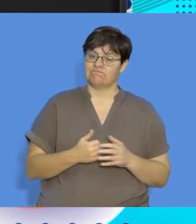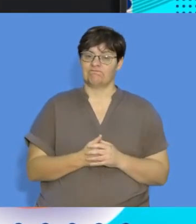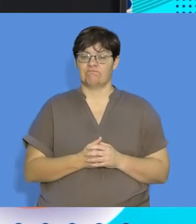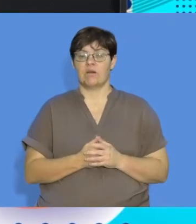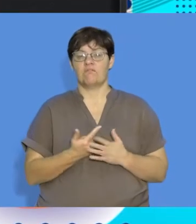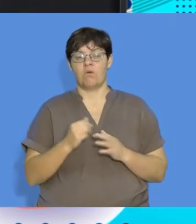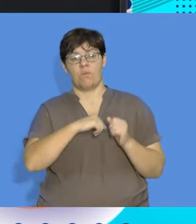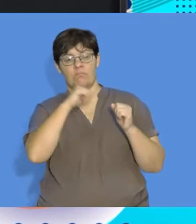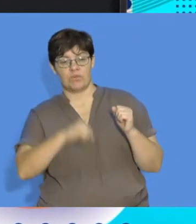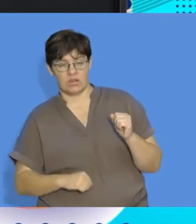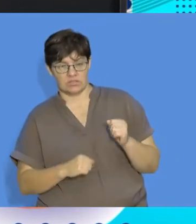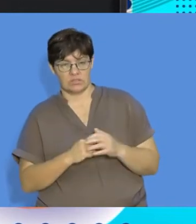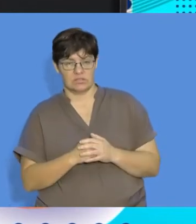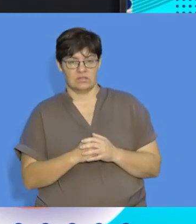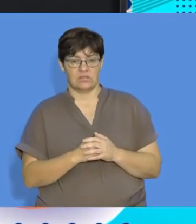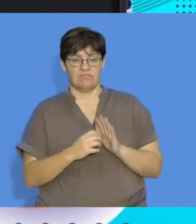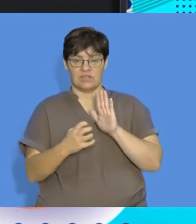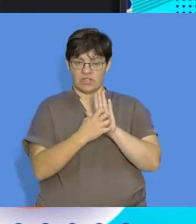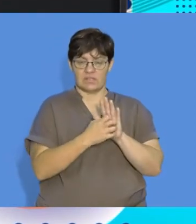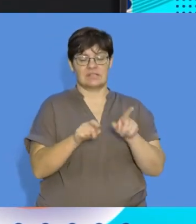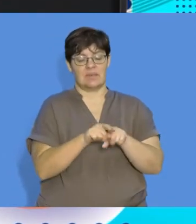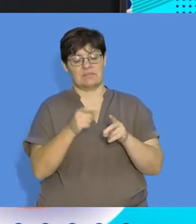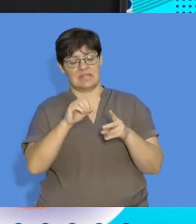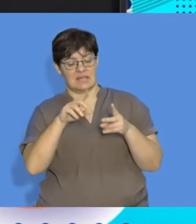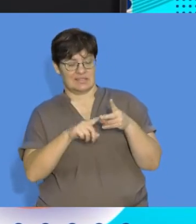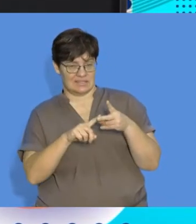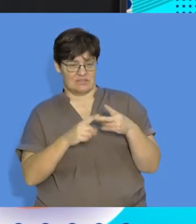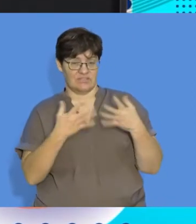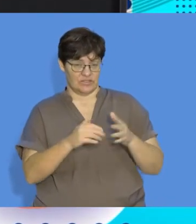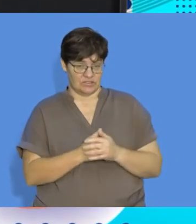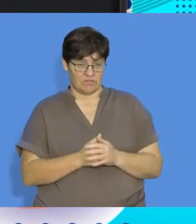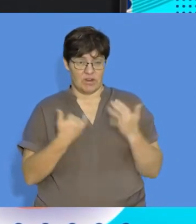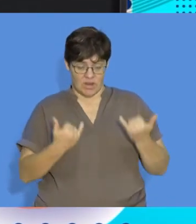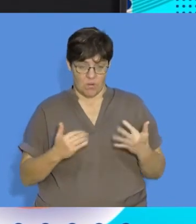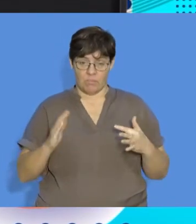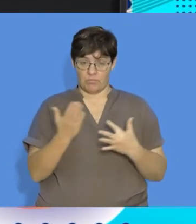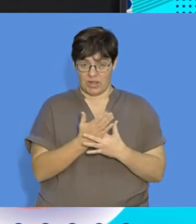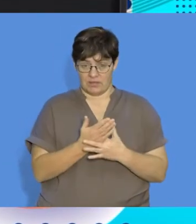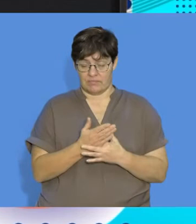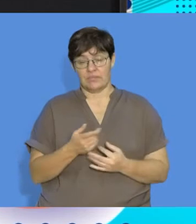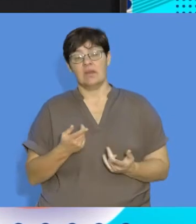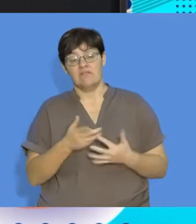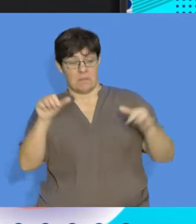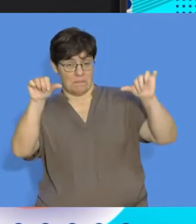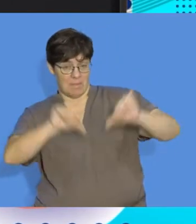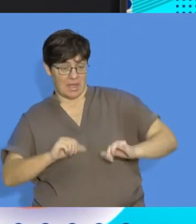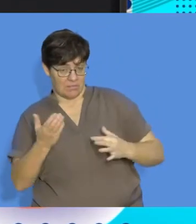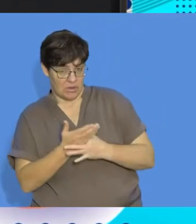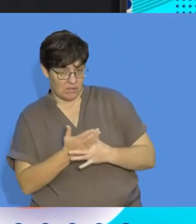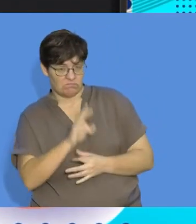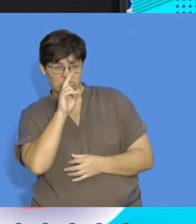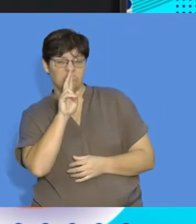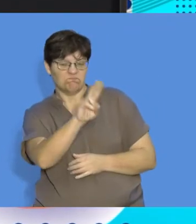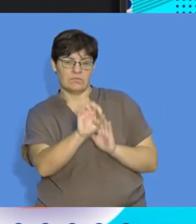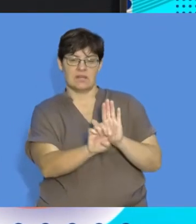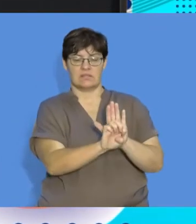the branched circuits as well as series. So we'll take a short break for now. When we come back, we'll look at an example